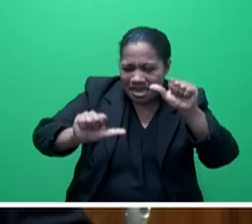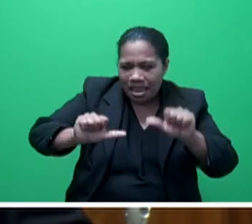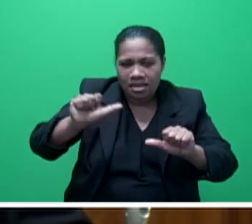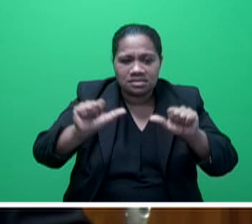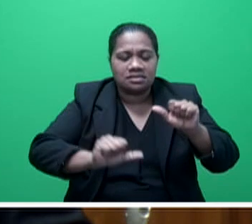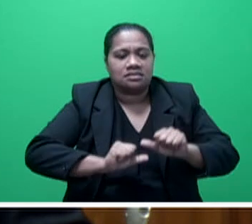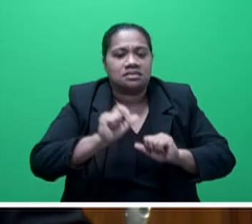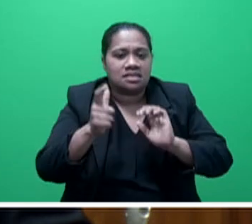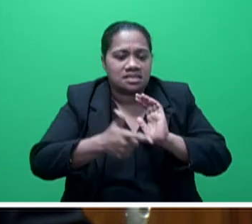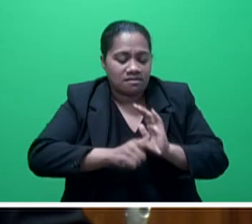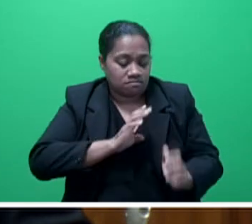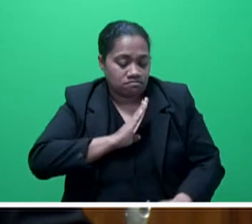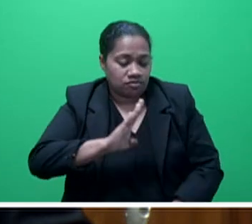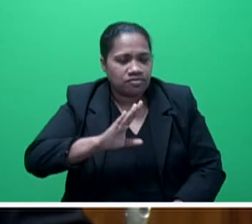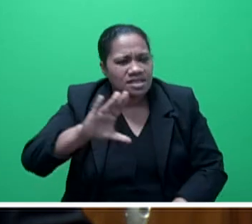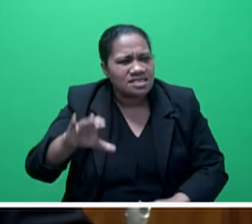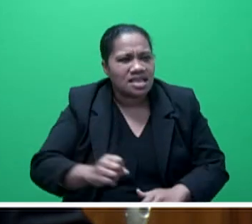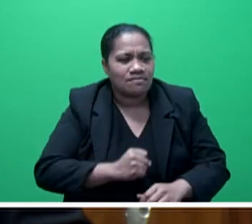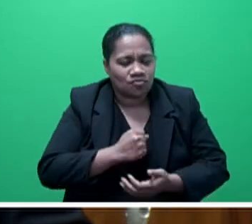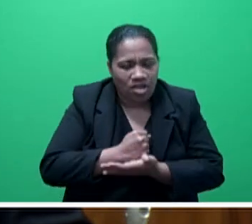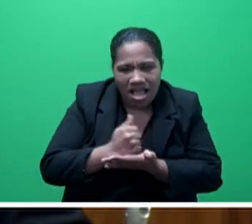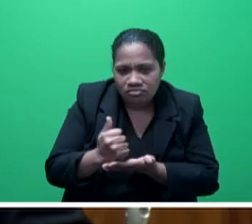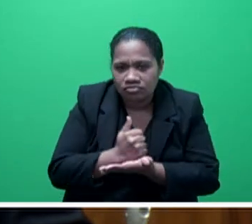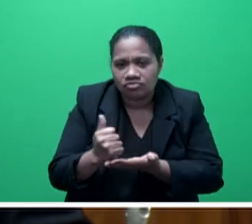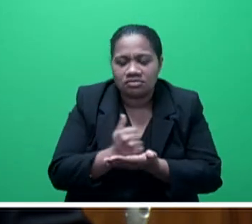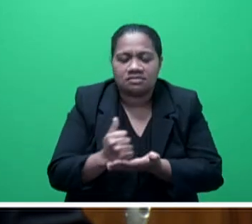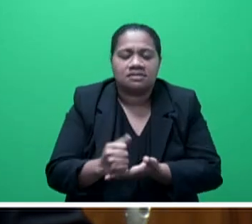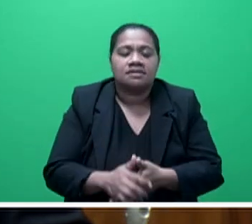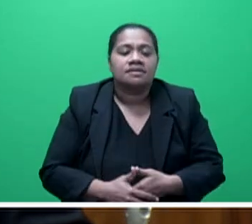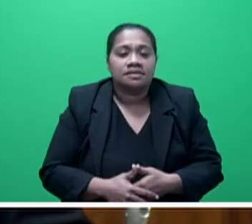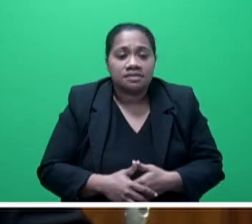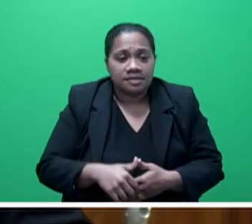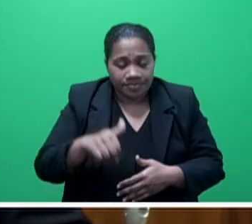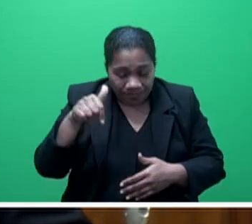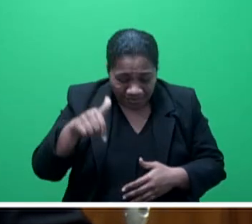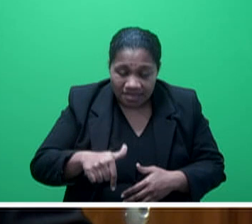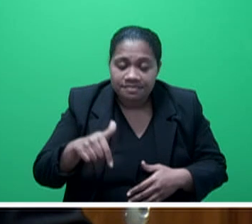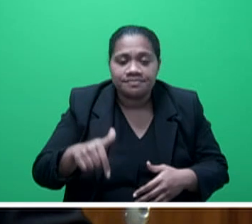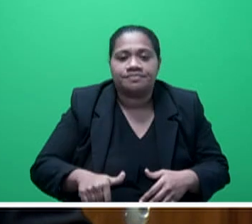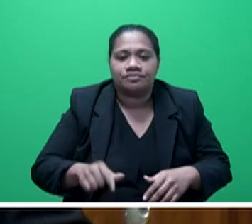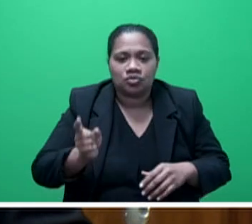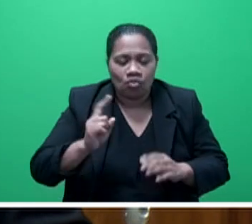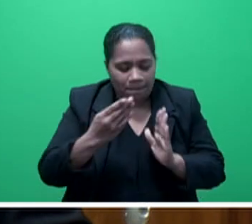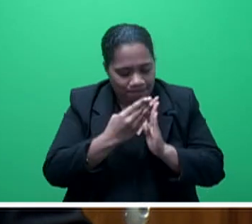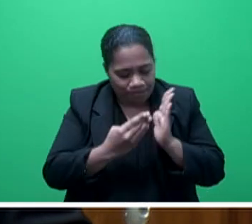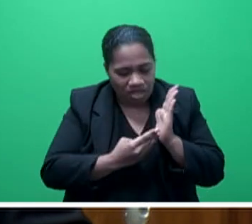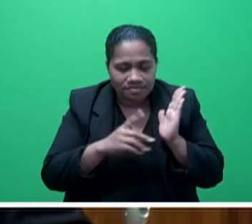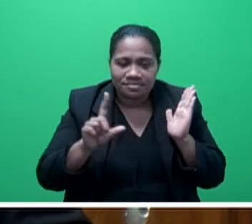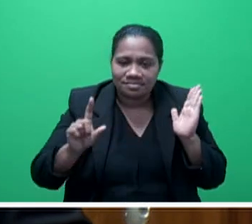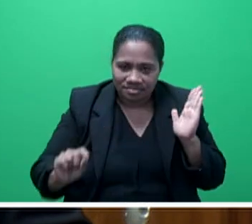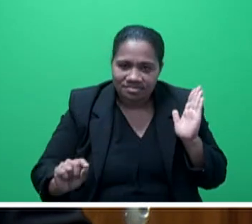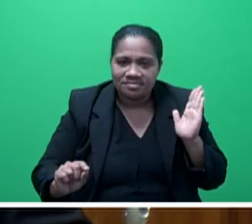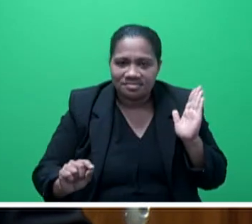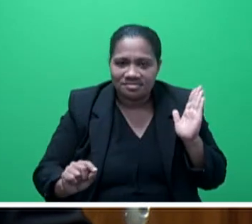time to take action. It is a time to go on the offensive. This is precisely what this budget is doing.